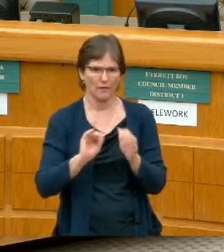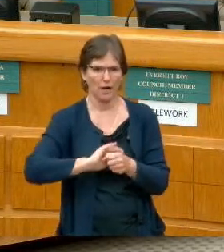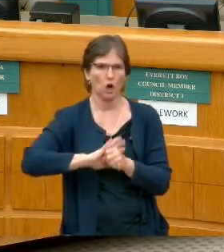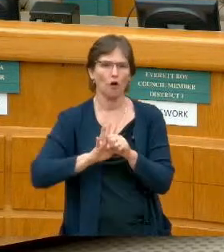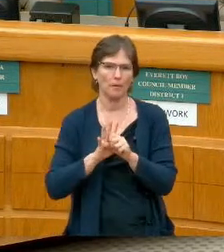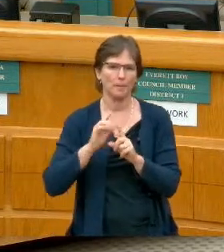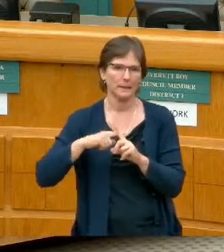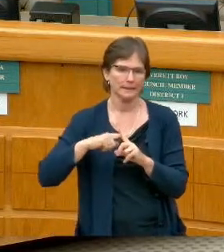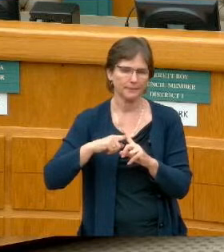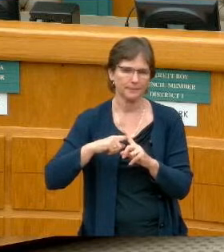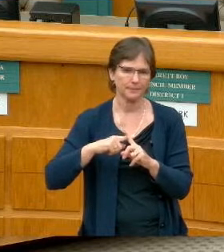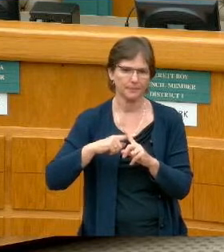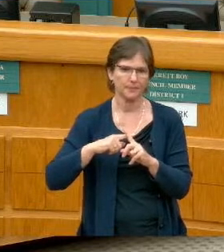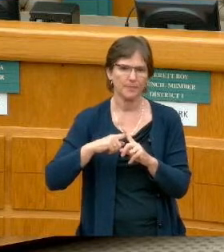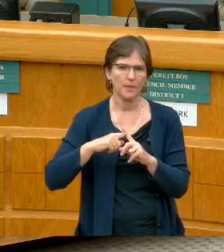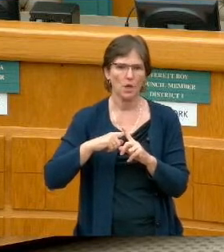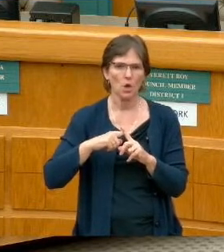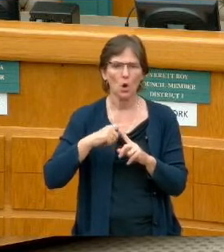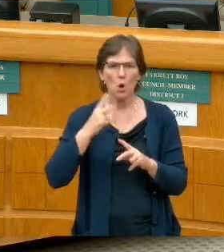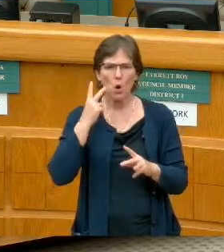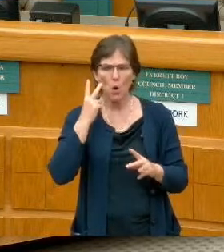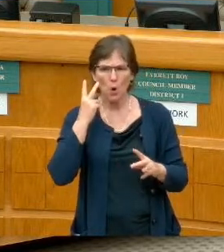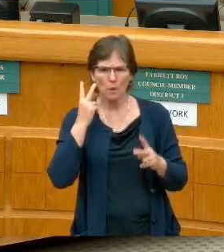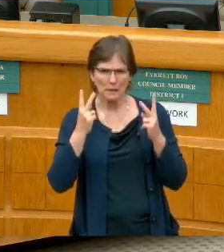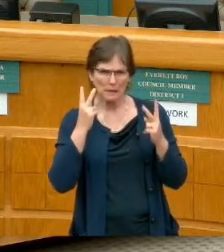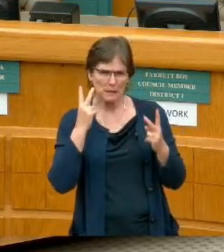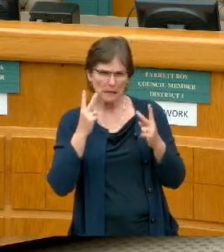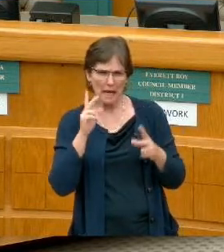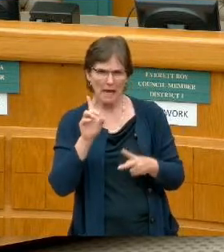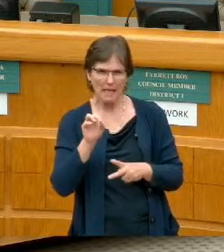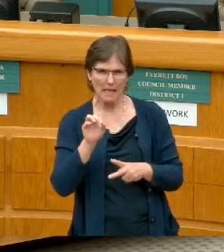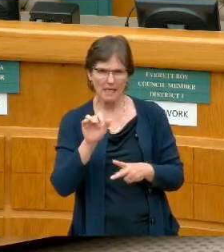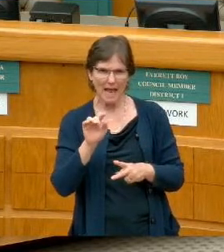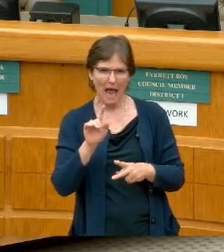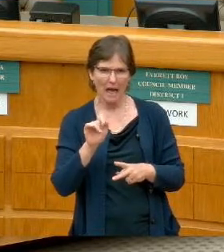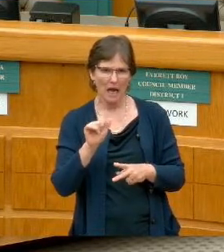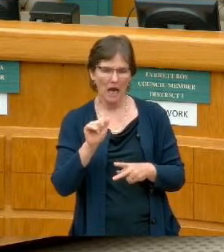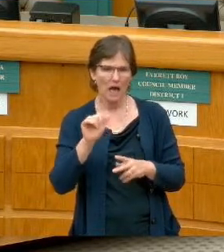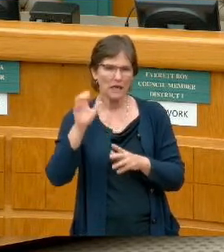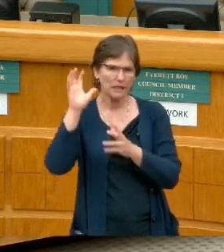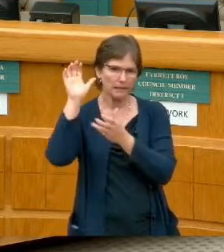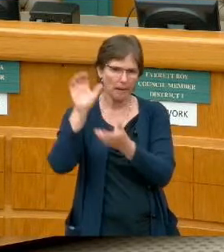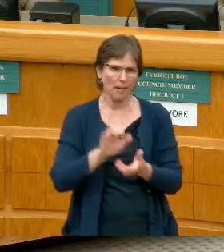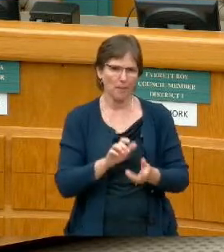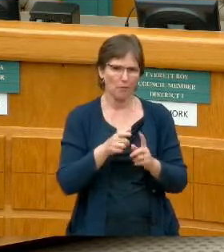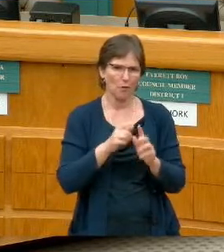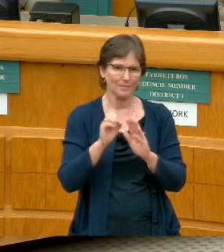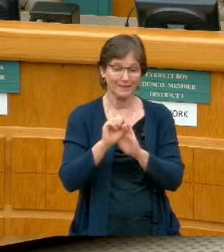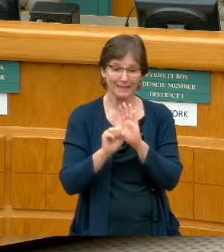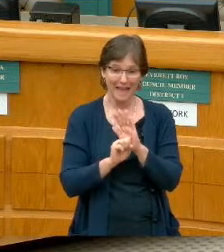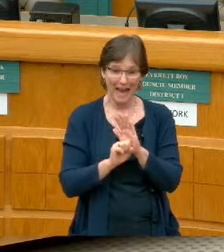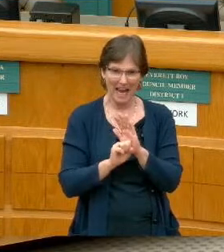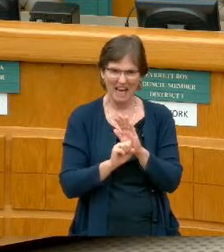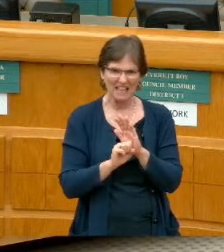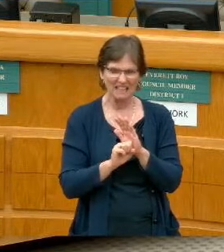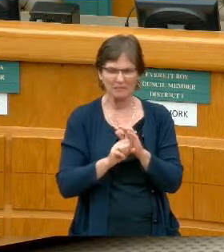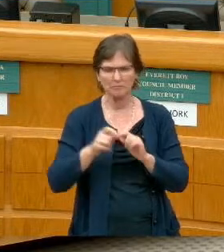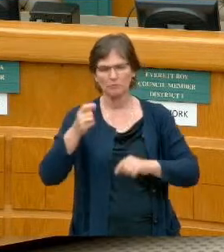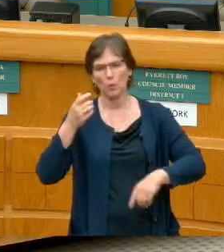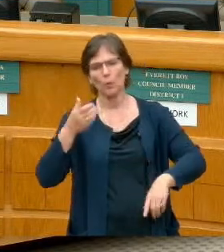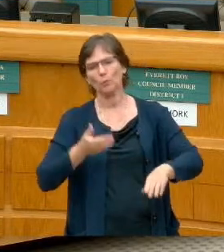So if you look for the data dump, there wasn't anything here. It went all the way back to 9/4, and that's where you